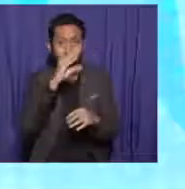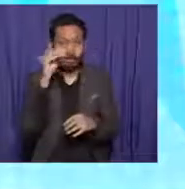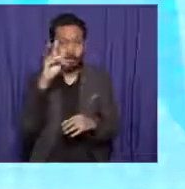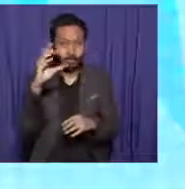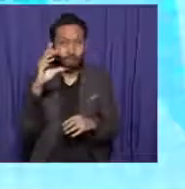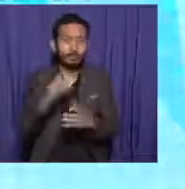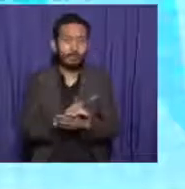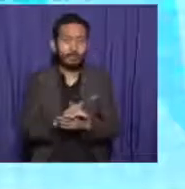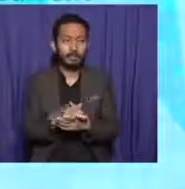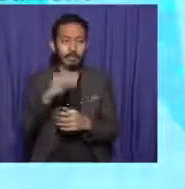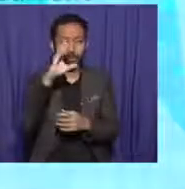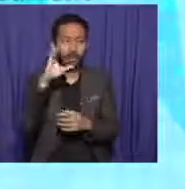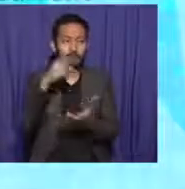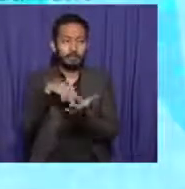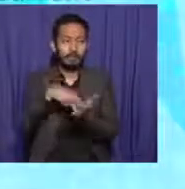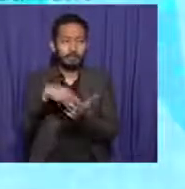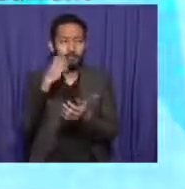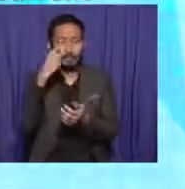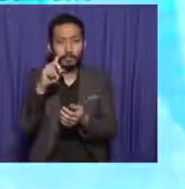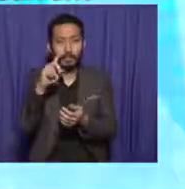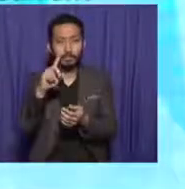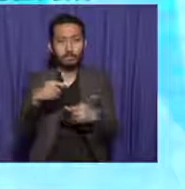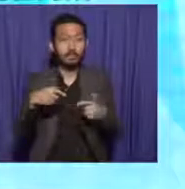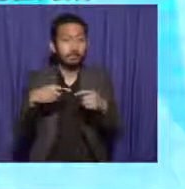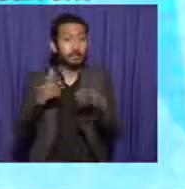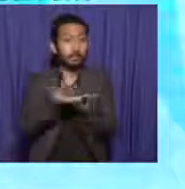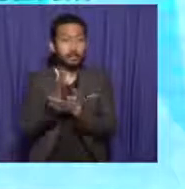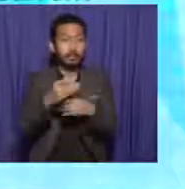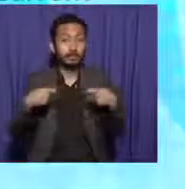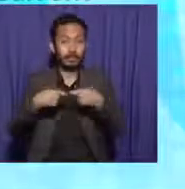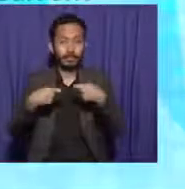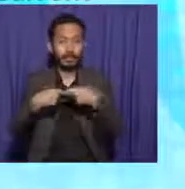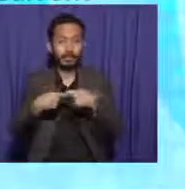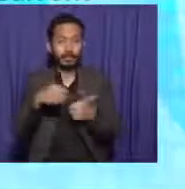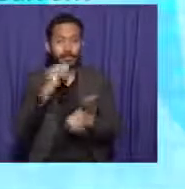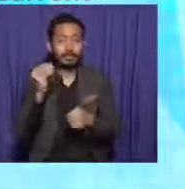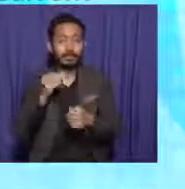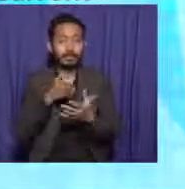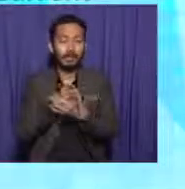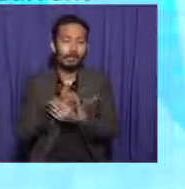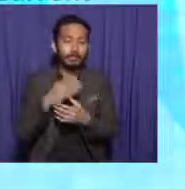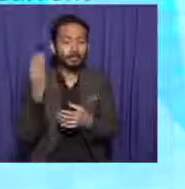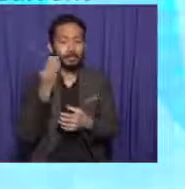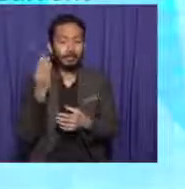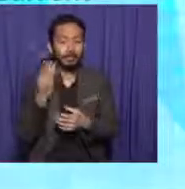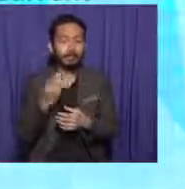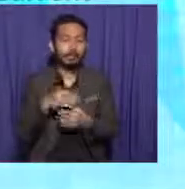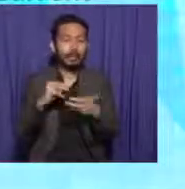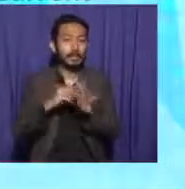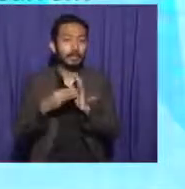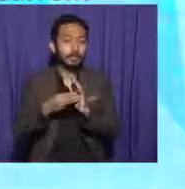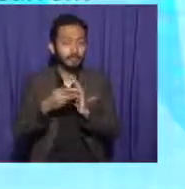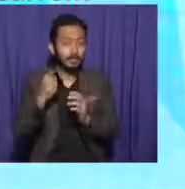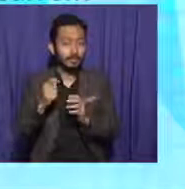DC stand for direct current, and it generally means the electron flows in a single direction.